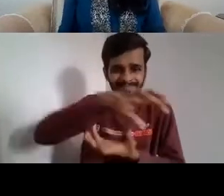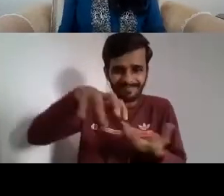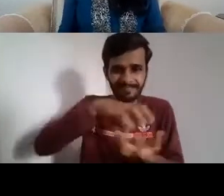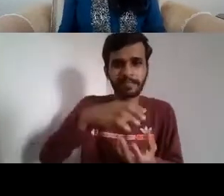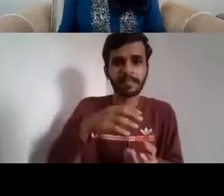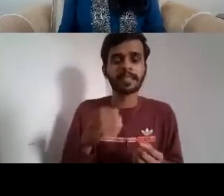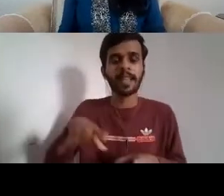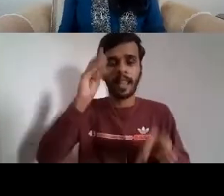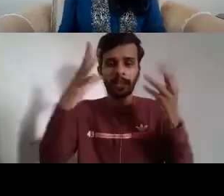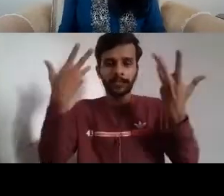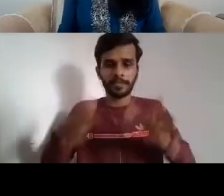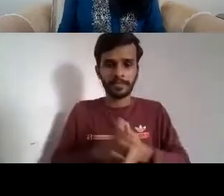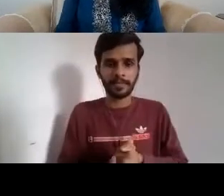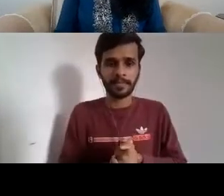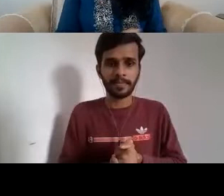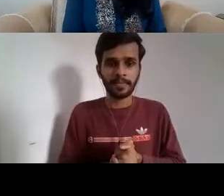During the